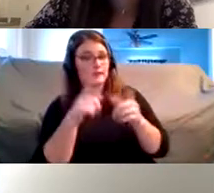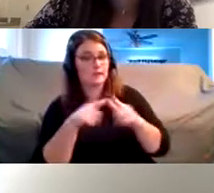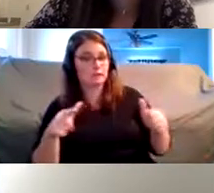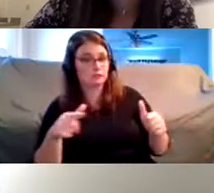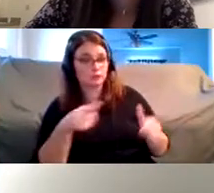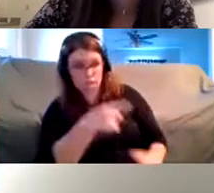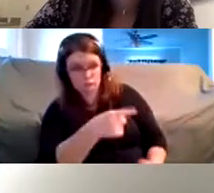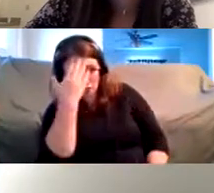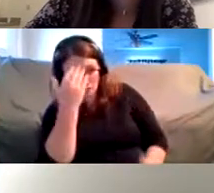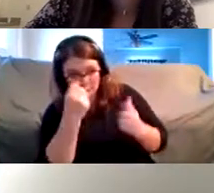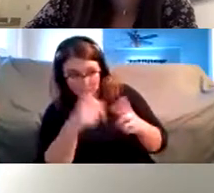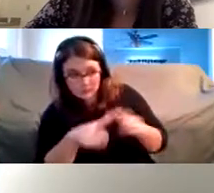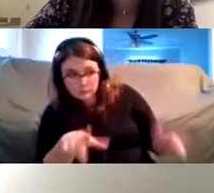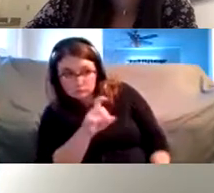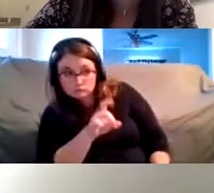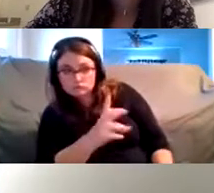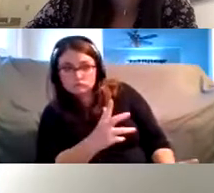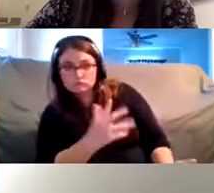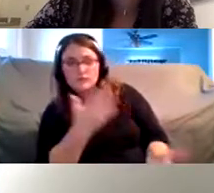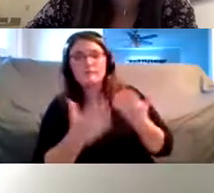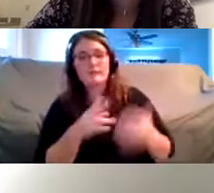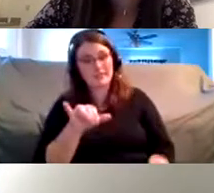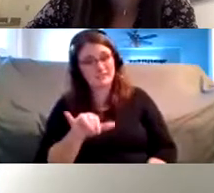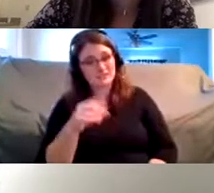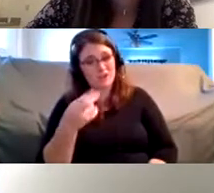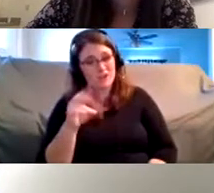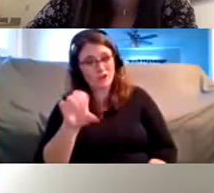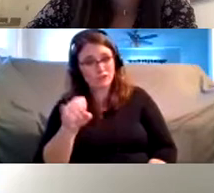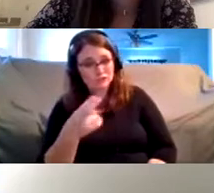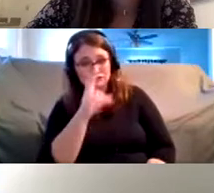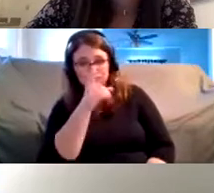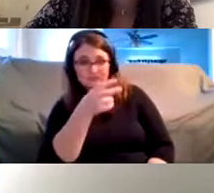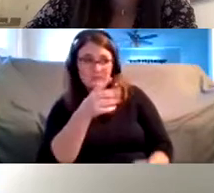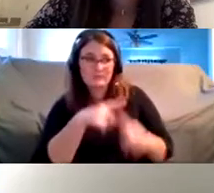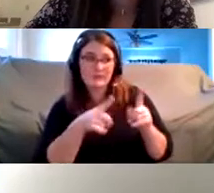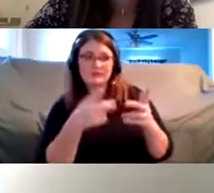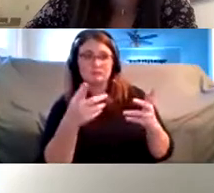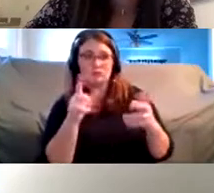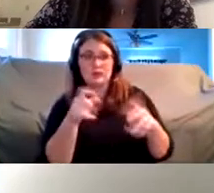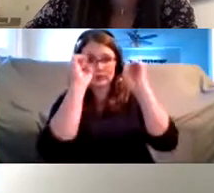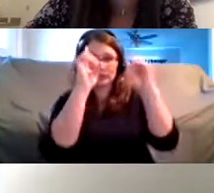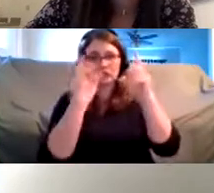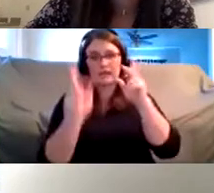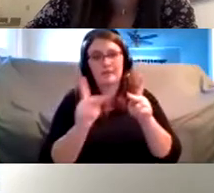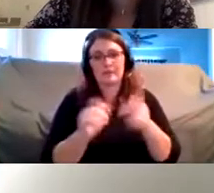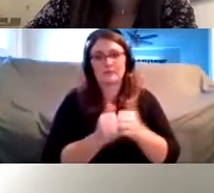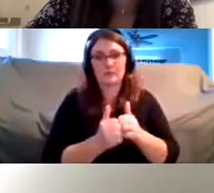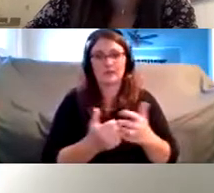but there's got to be a way to educate people so they don't do this anymore. I personally have used that